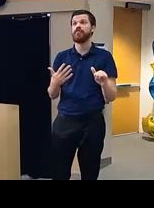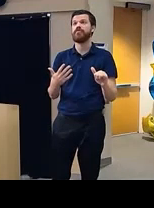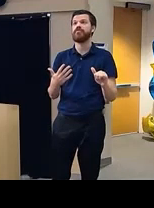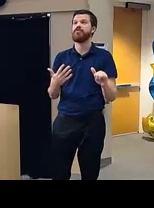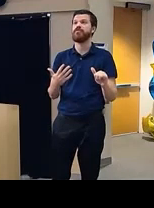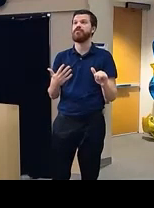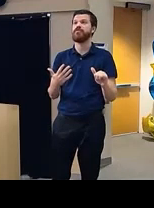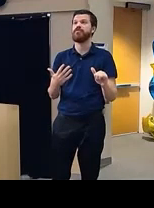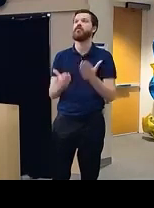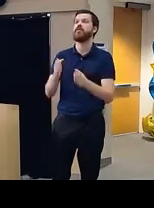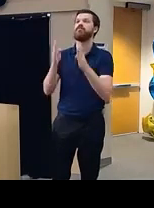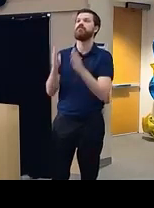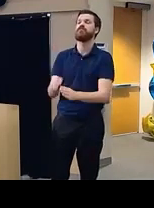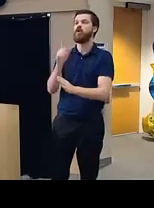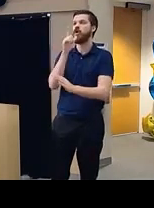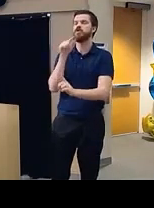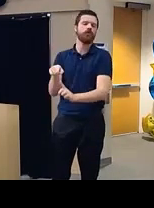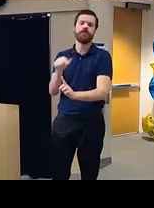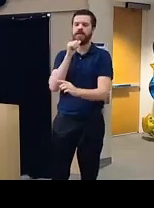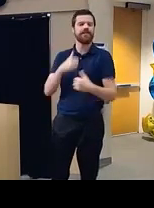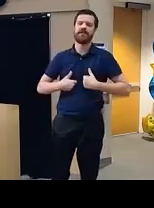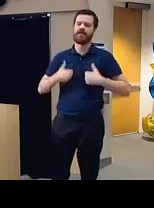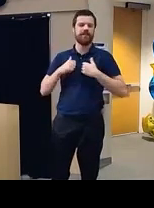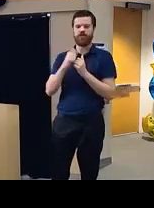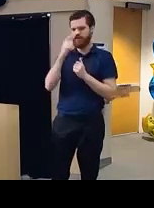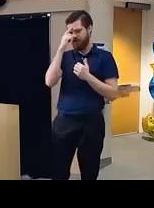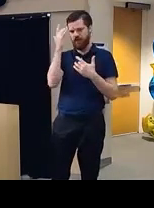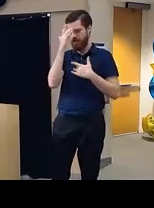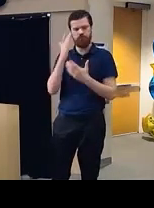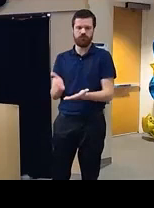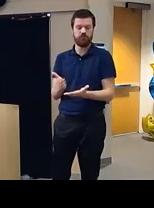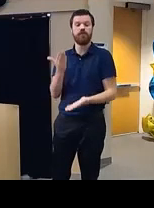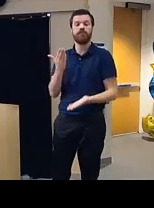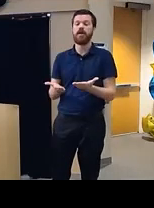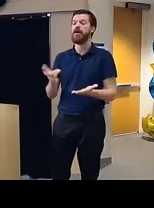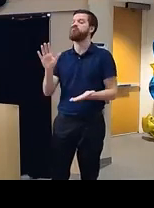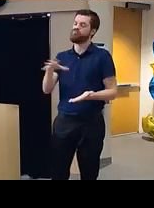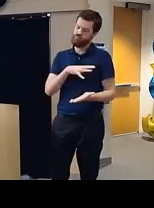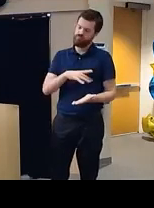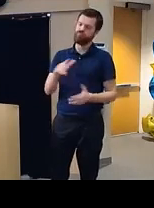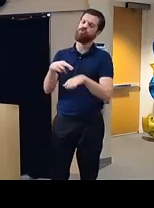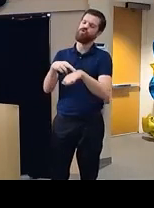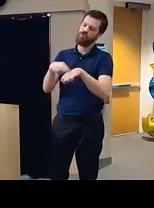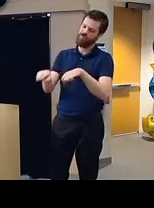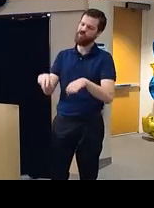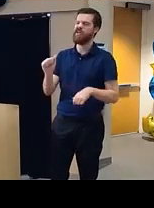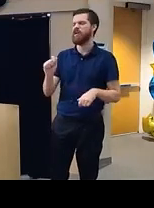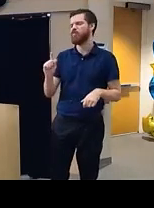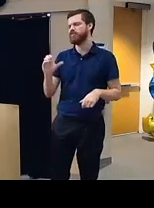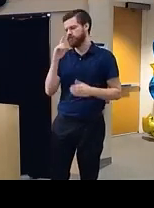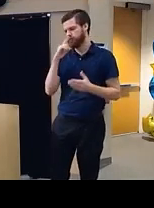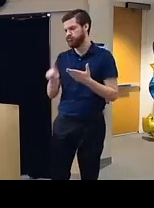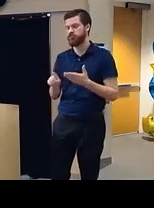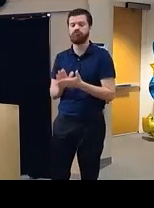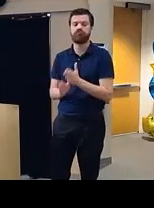maybe it's someone who is not living with a mental illness, you give them a referral to get their A1C checked, and